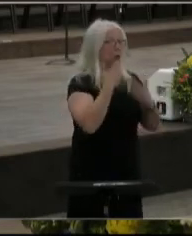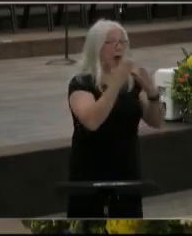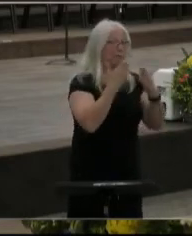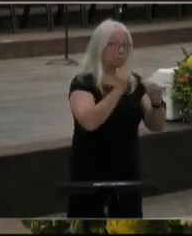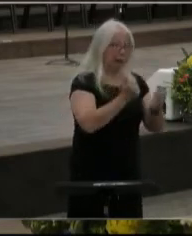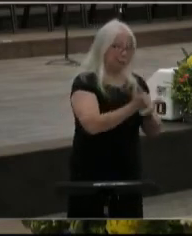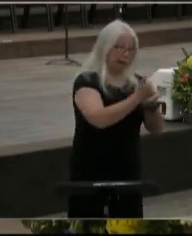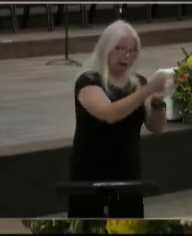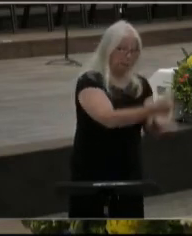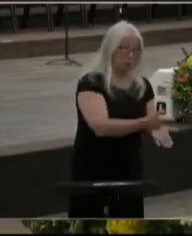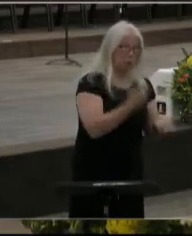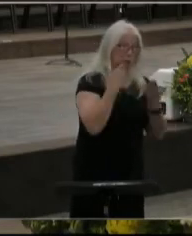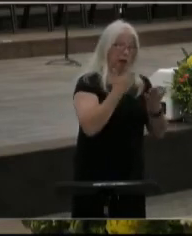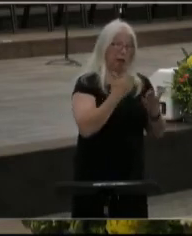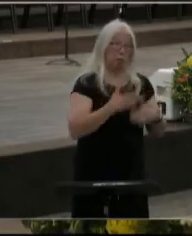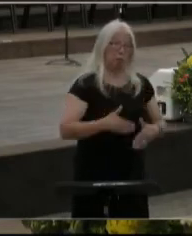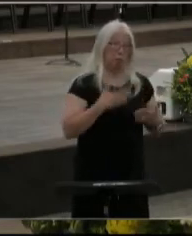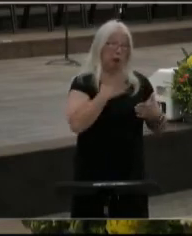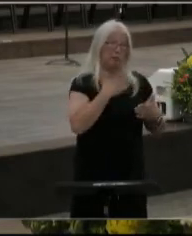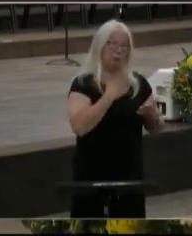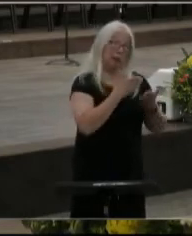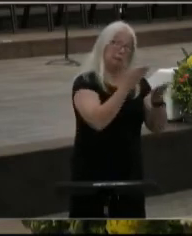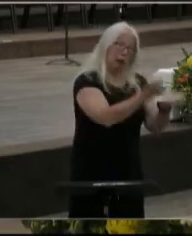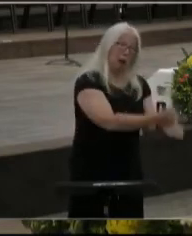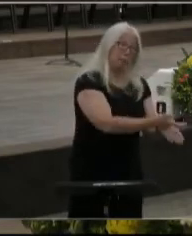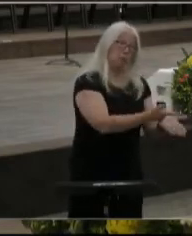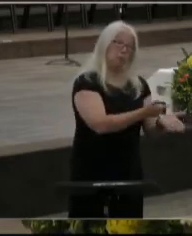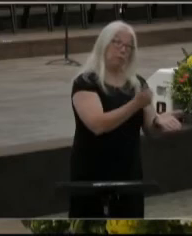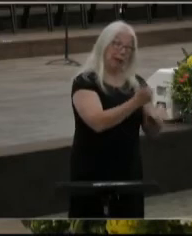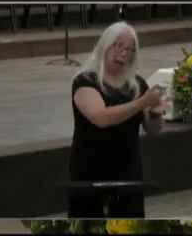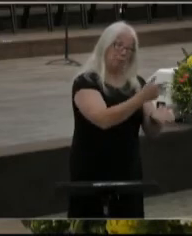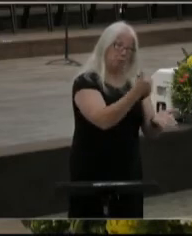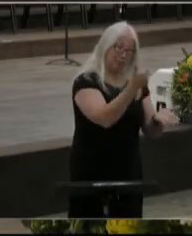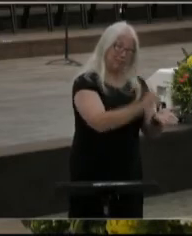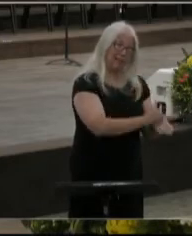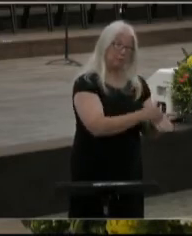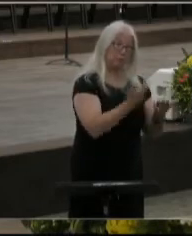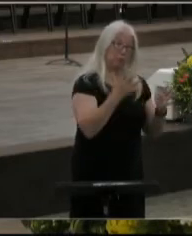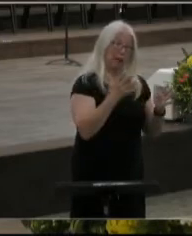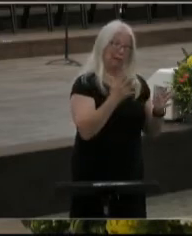that I've been able to help you. I'm grateful that I've been able to help you. And I'm thinking in my mind, I'm grateful that I've been able to help you 10 times.